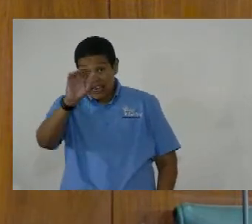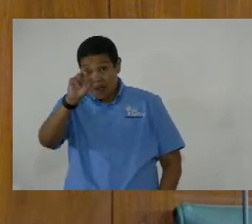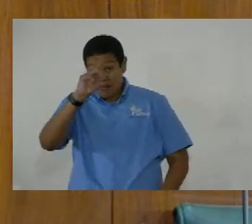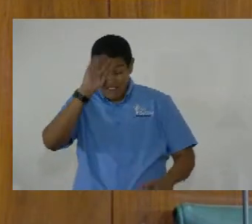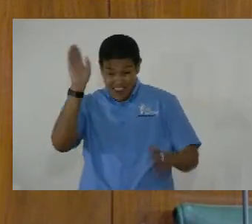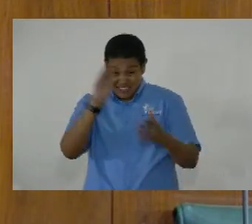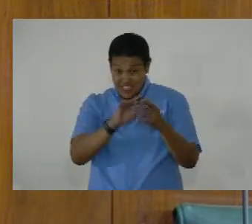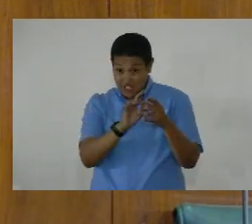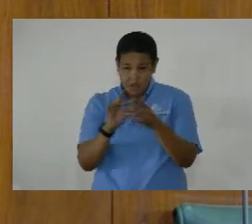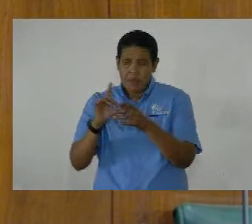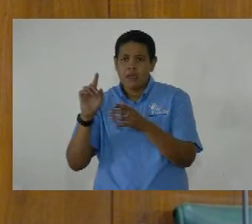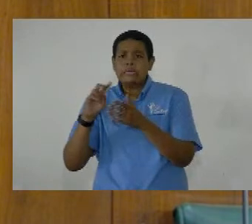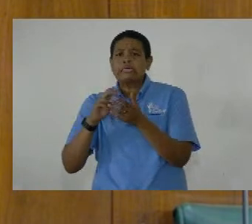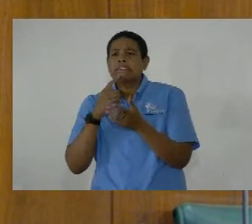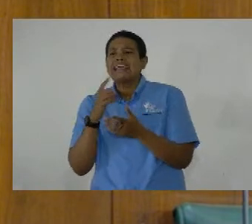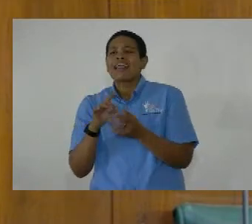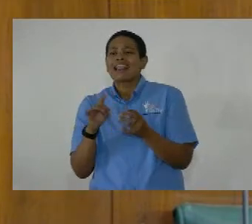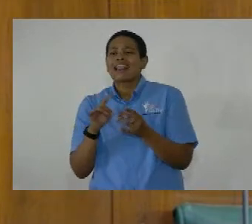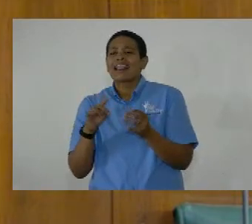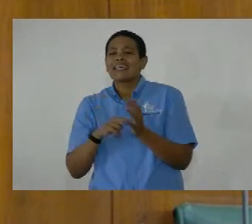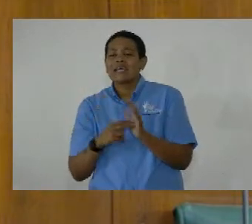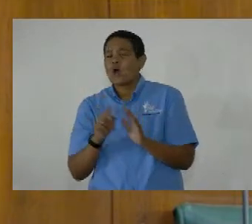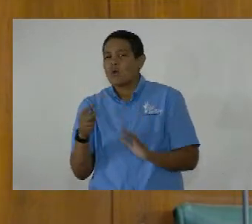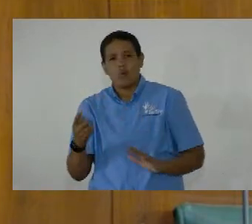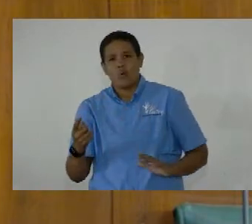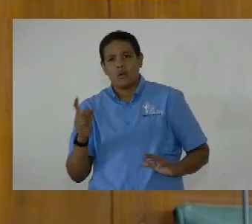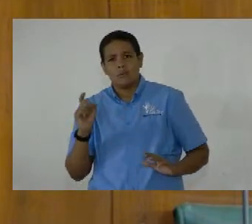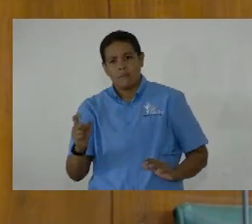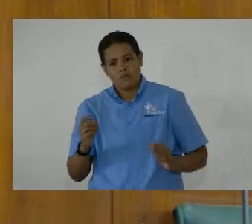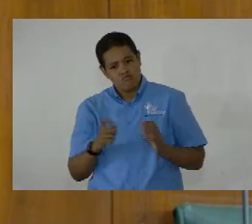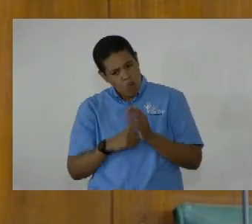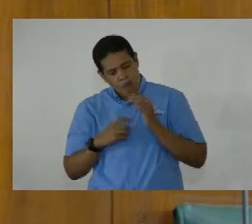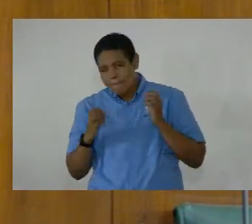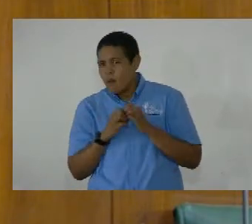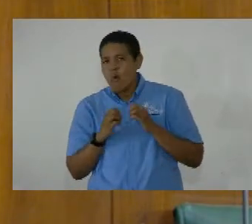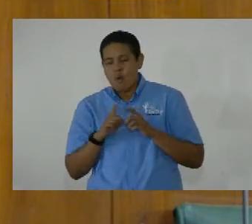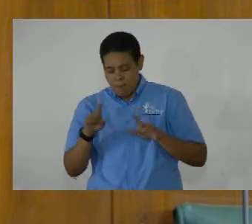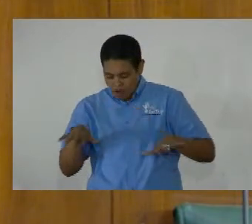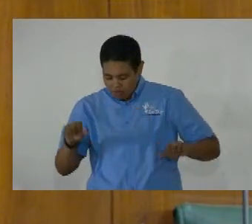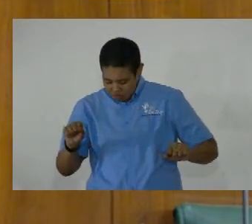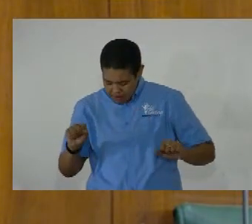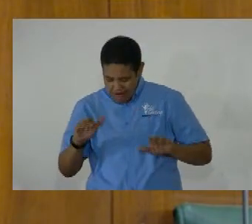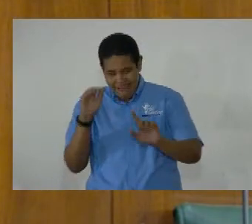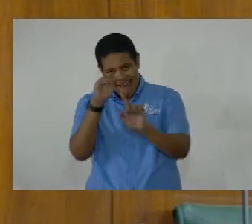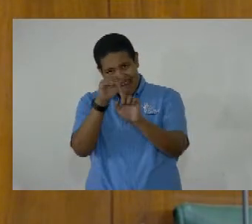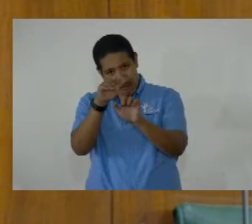governments, but it must be a call to action by both.